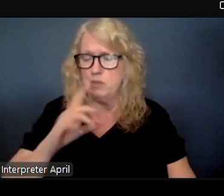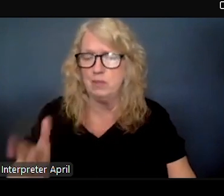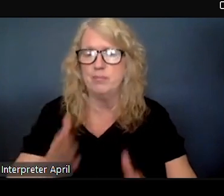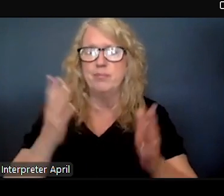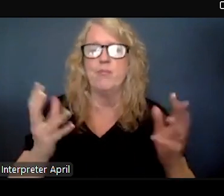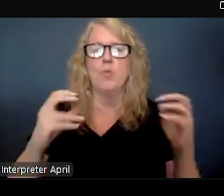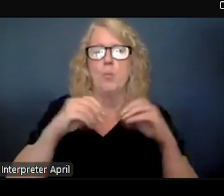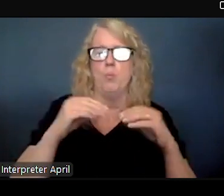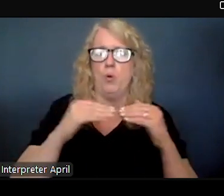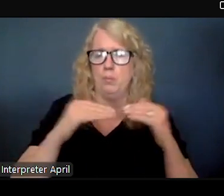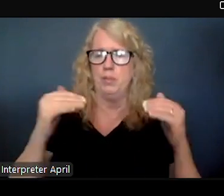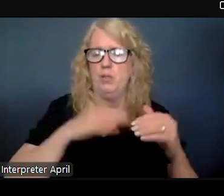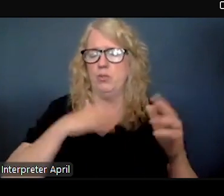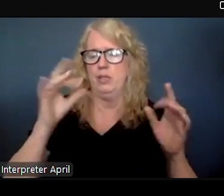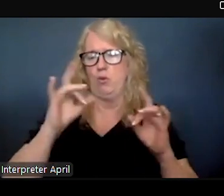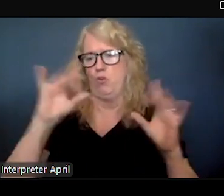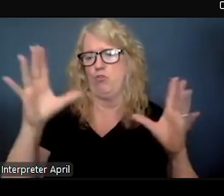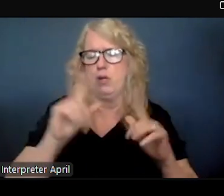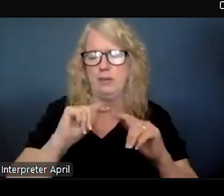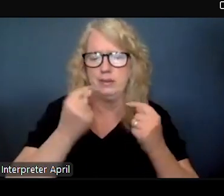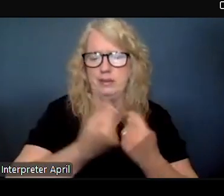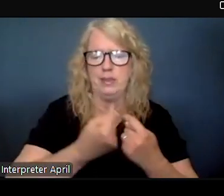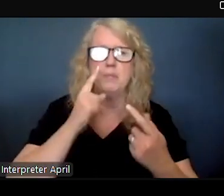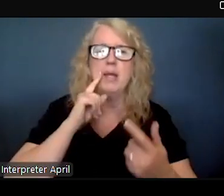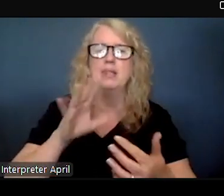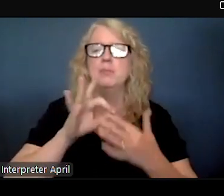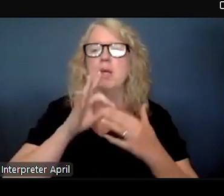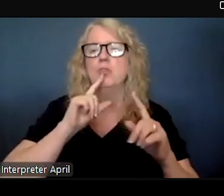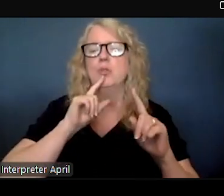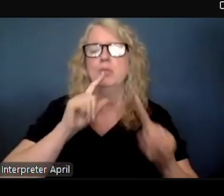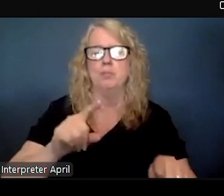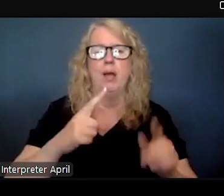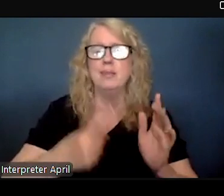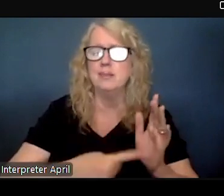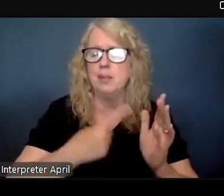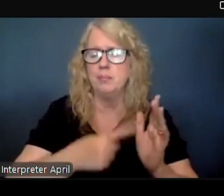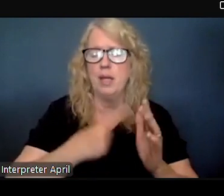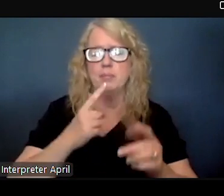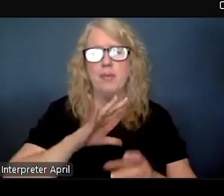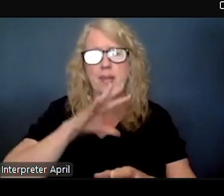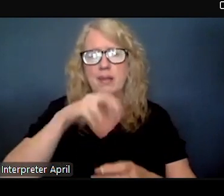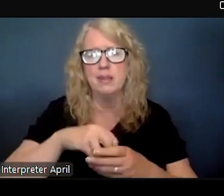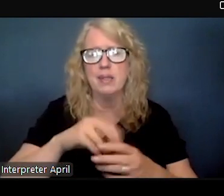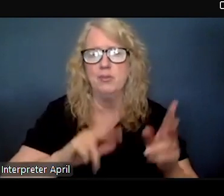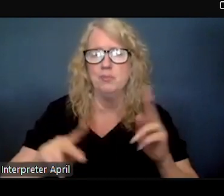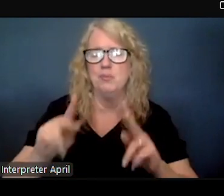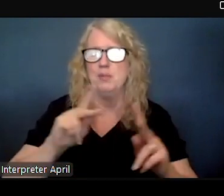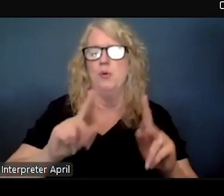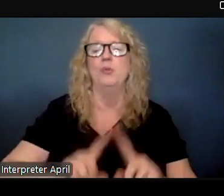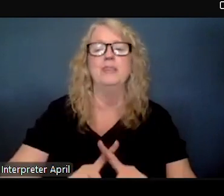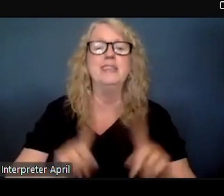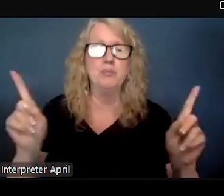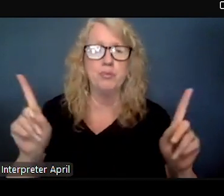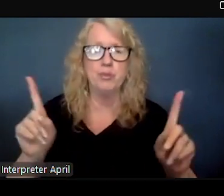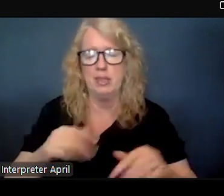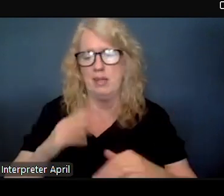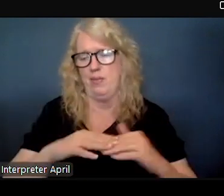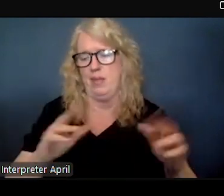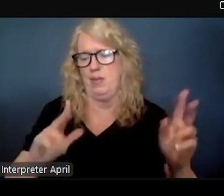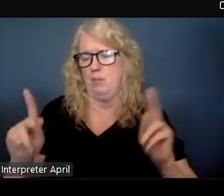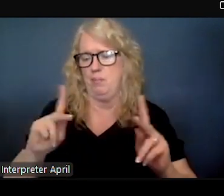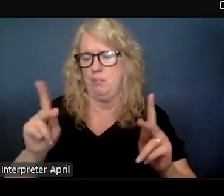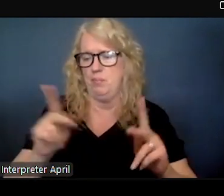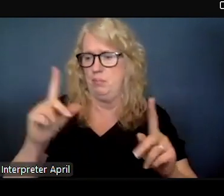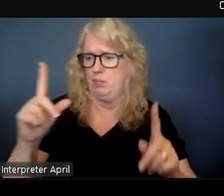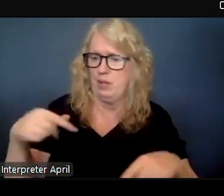our peers into our crisis teams, especially responding out. Sometimes they can engage with people a lot differently than people who've been in the